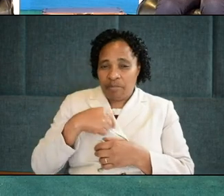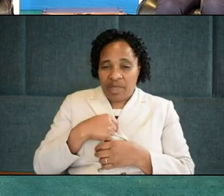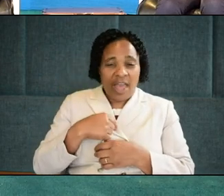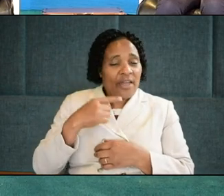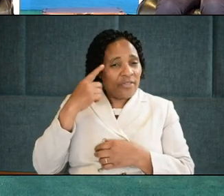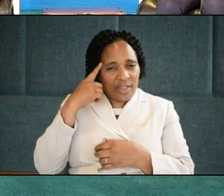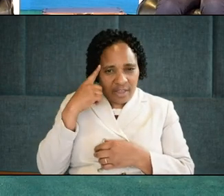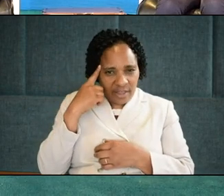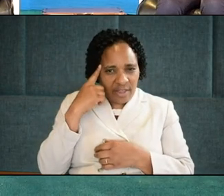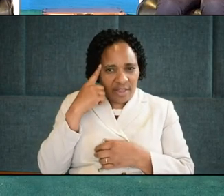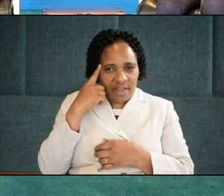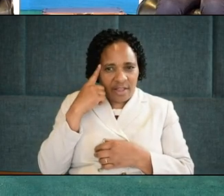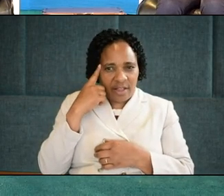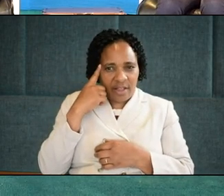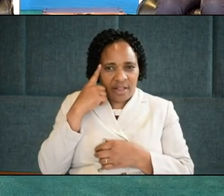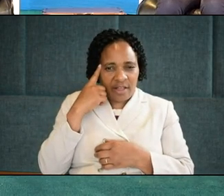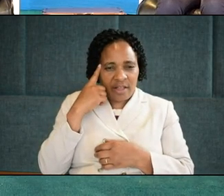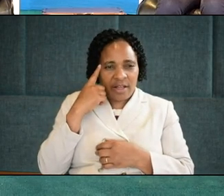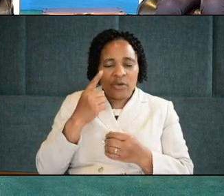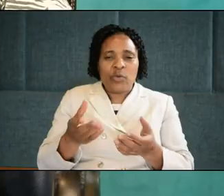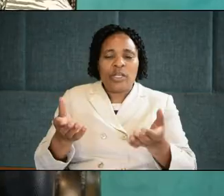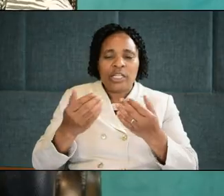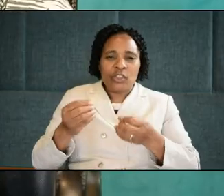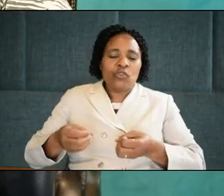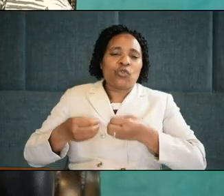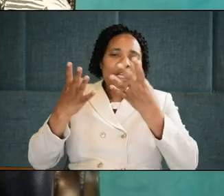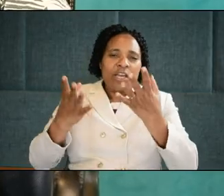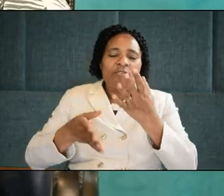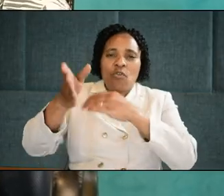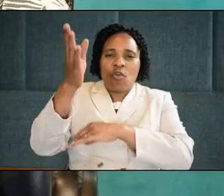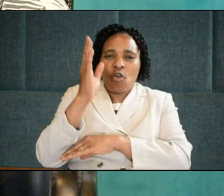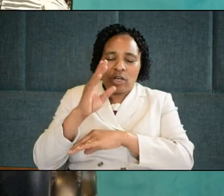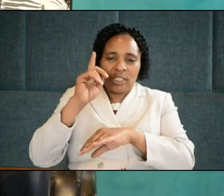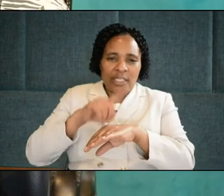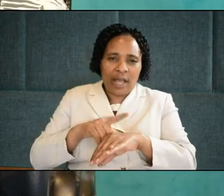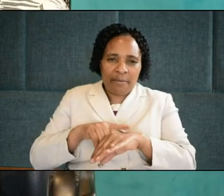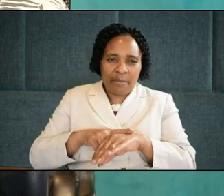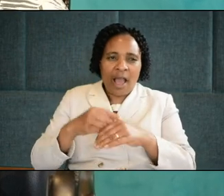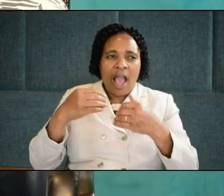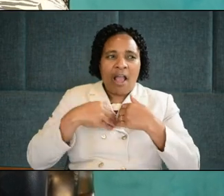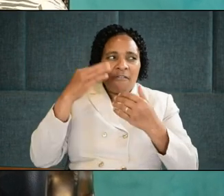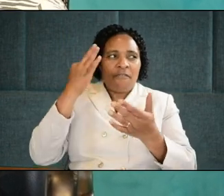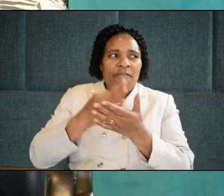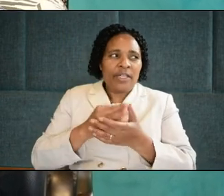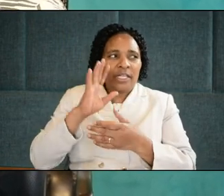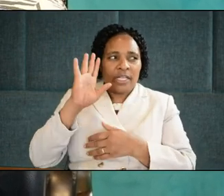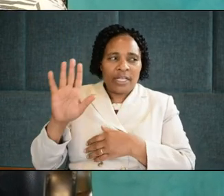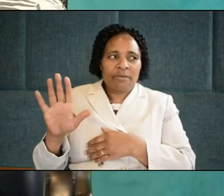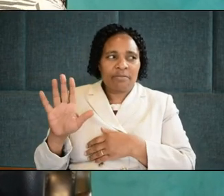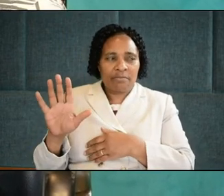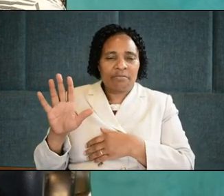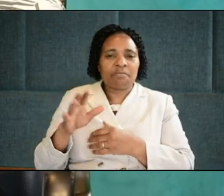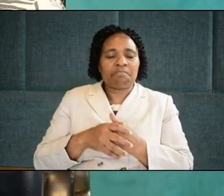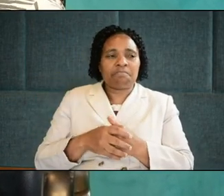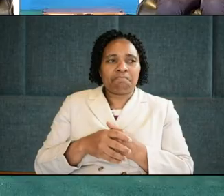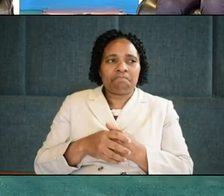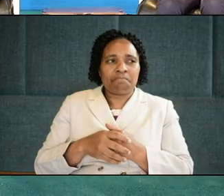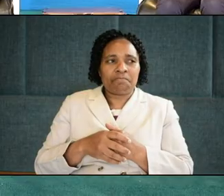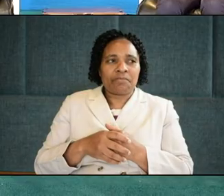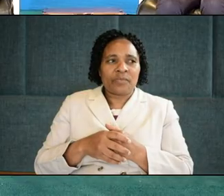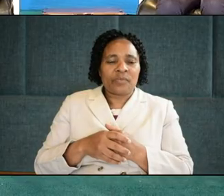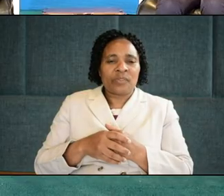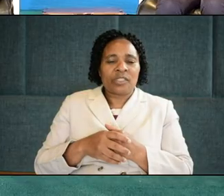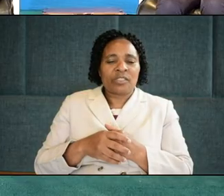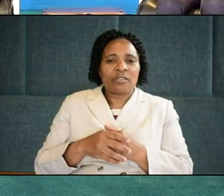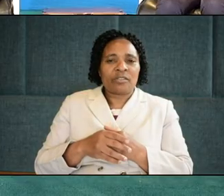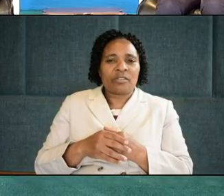I think it's we need to just give God a chance and like have faith in him. Yeah. Amen.